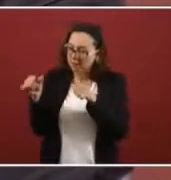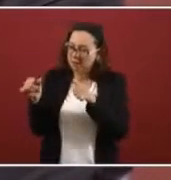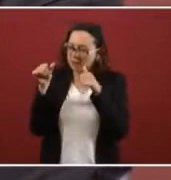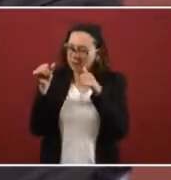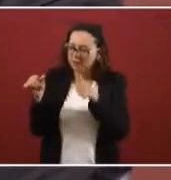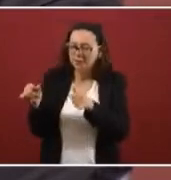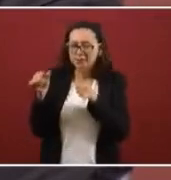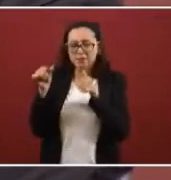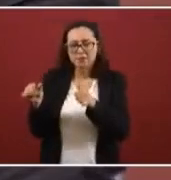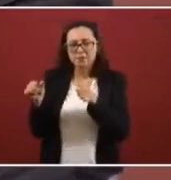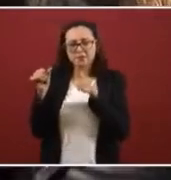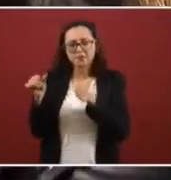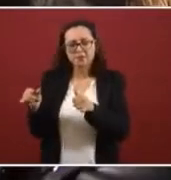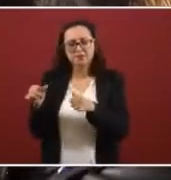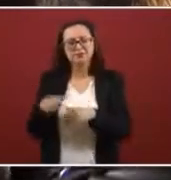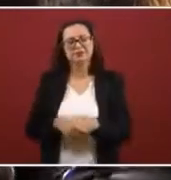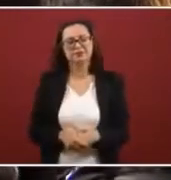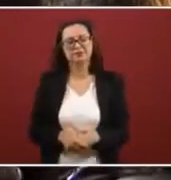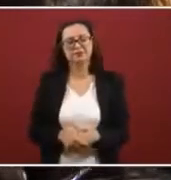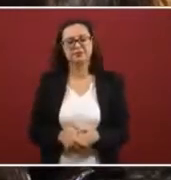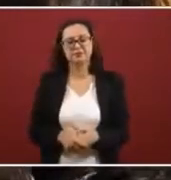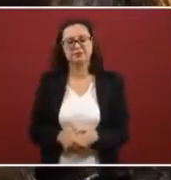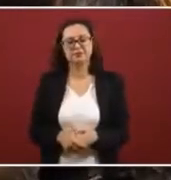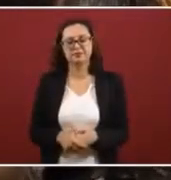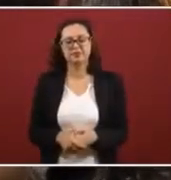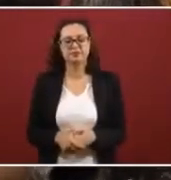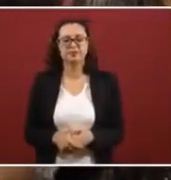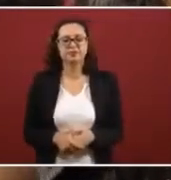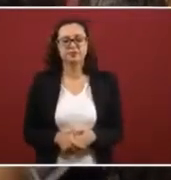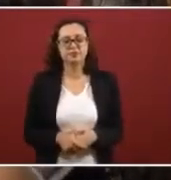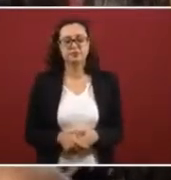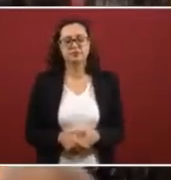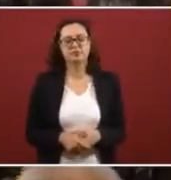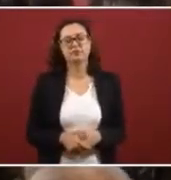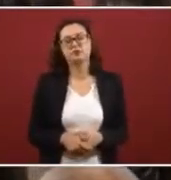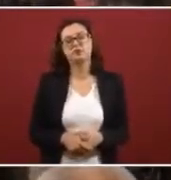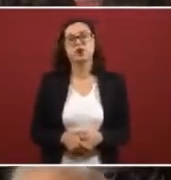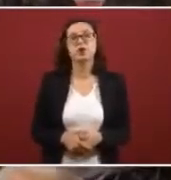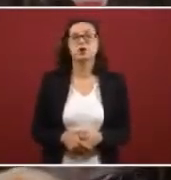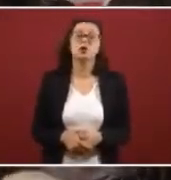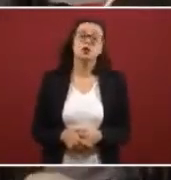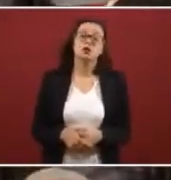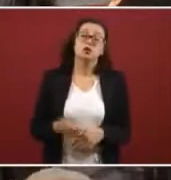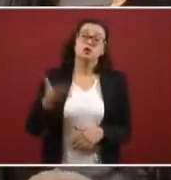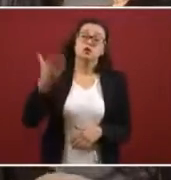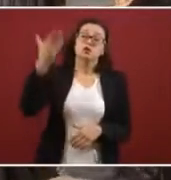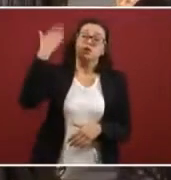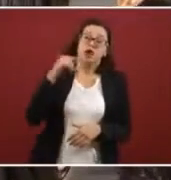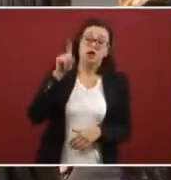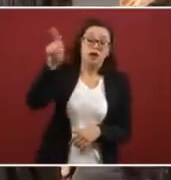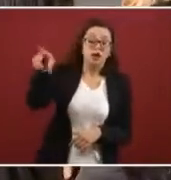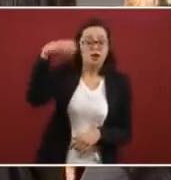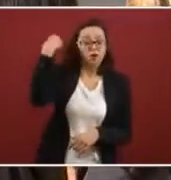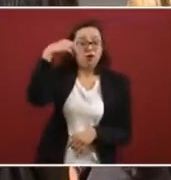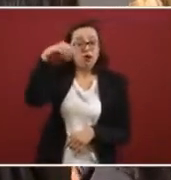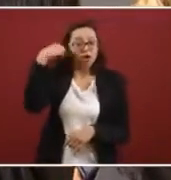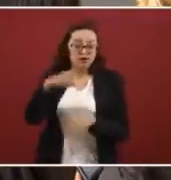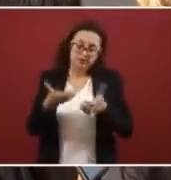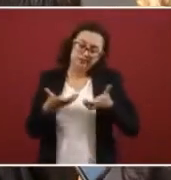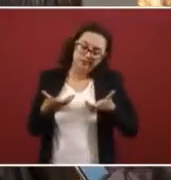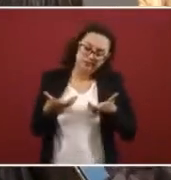And listen. One time, in a road of